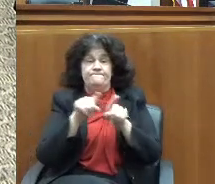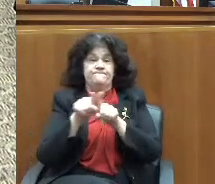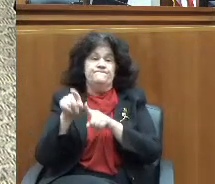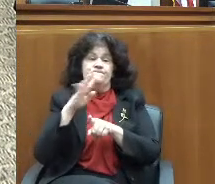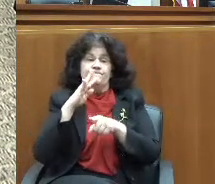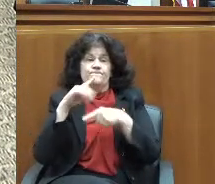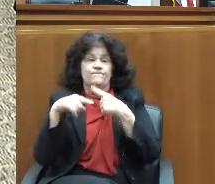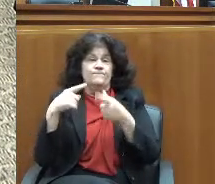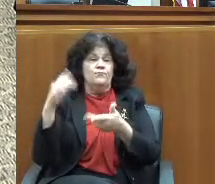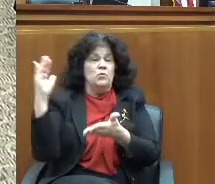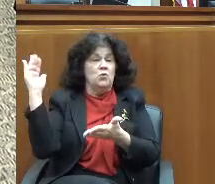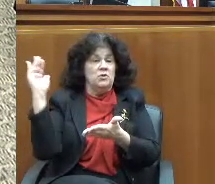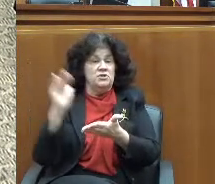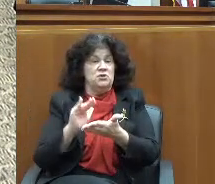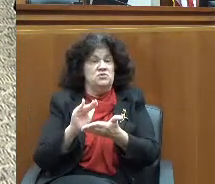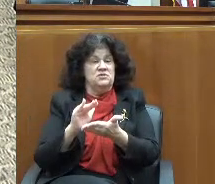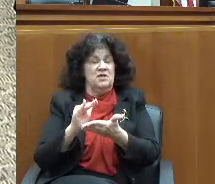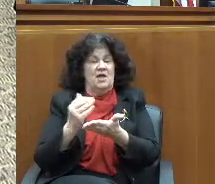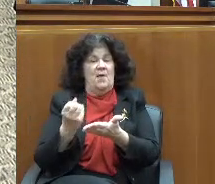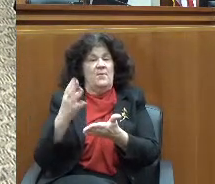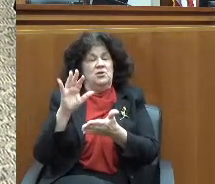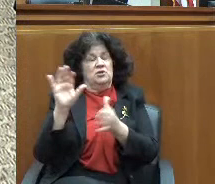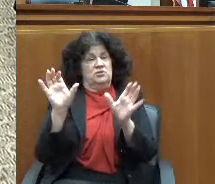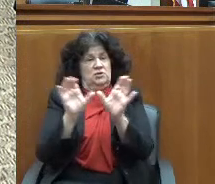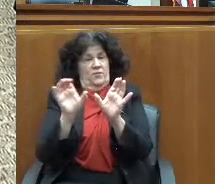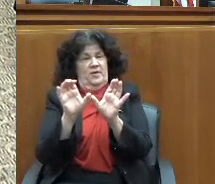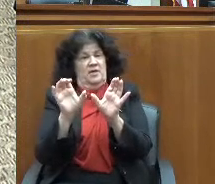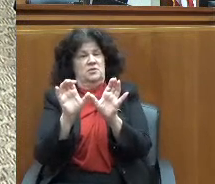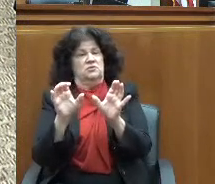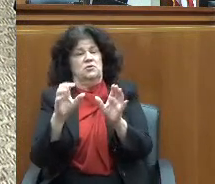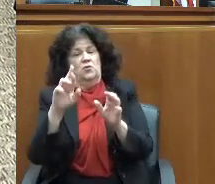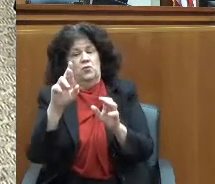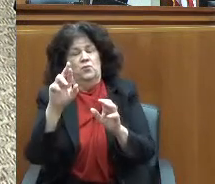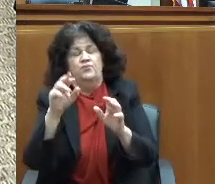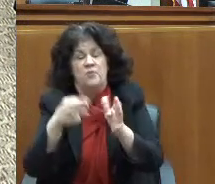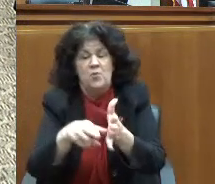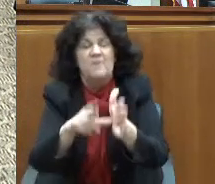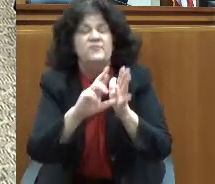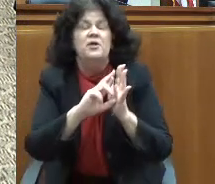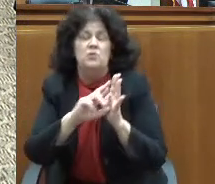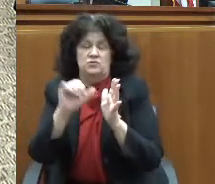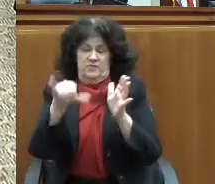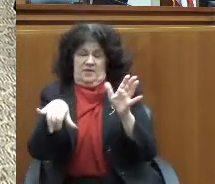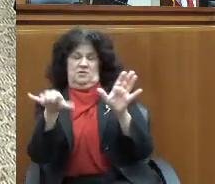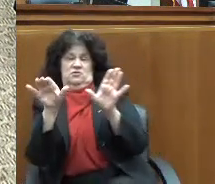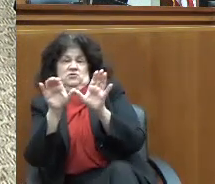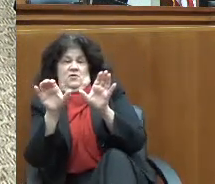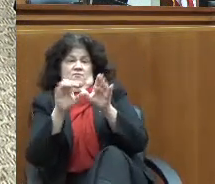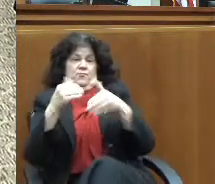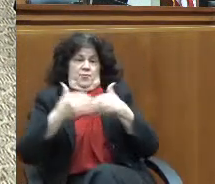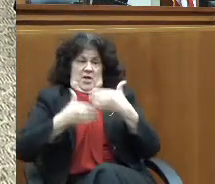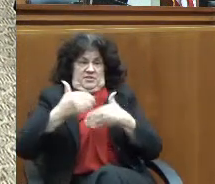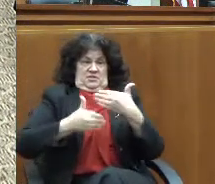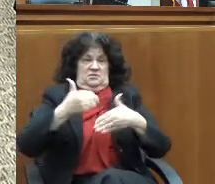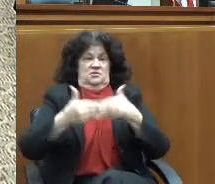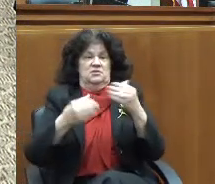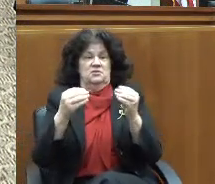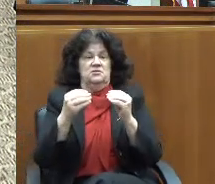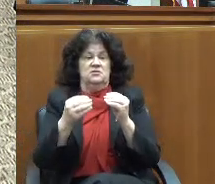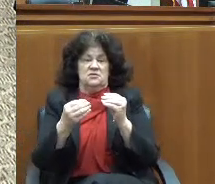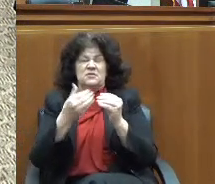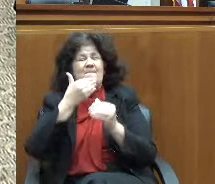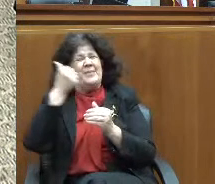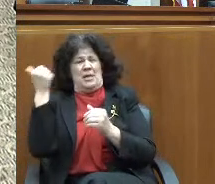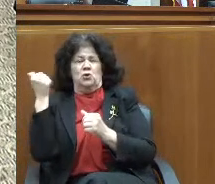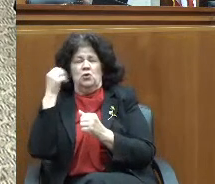talked about reducing the amount of certifications that were reviewed so that the certification processing is more